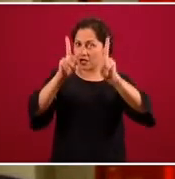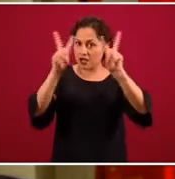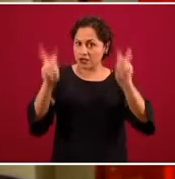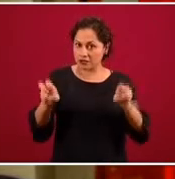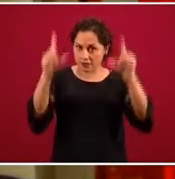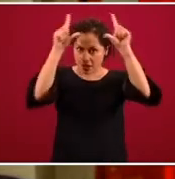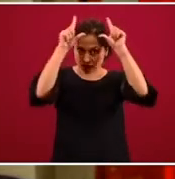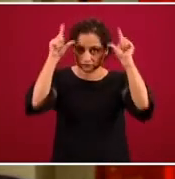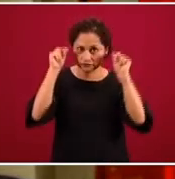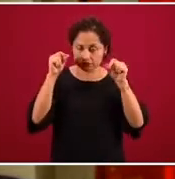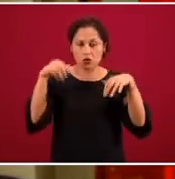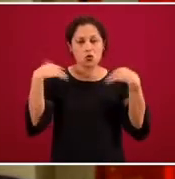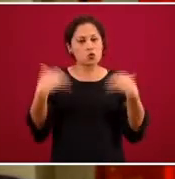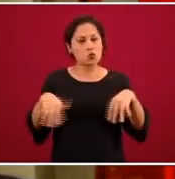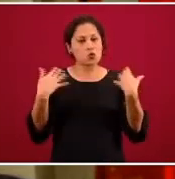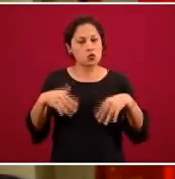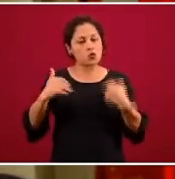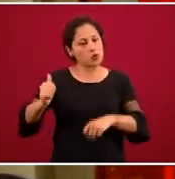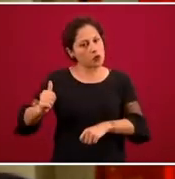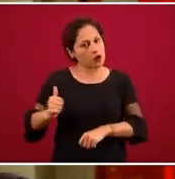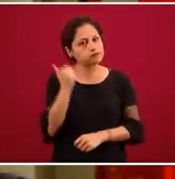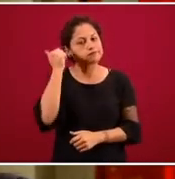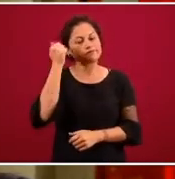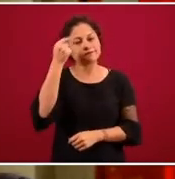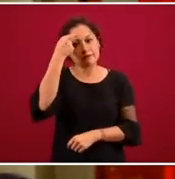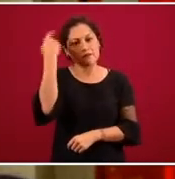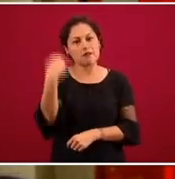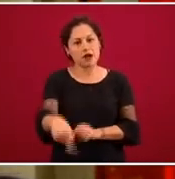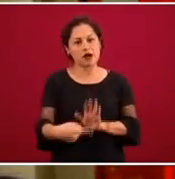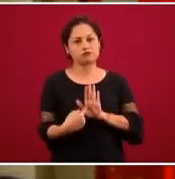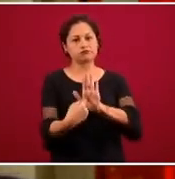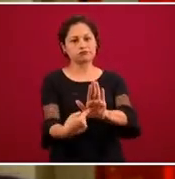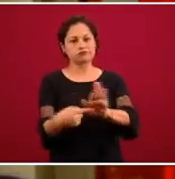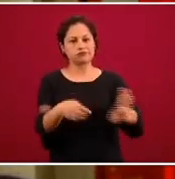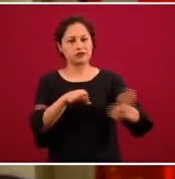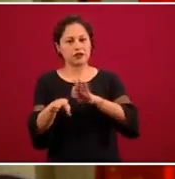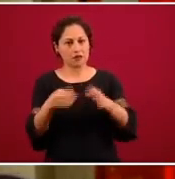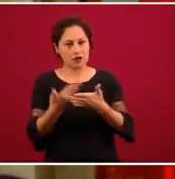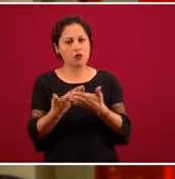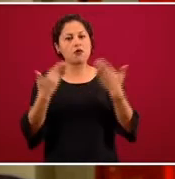the results, they're going to speak for themselves.